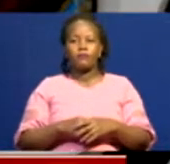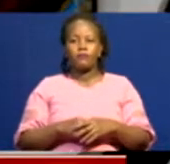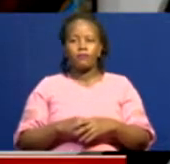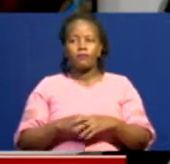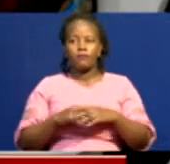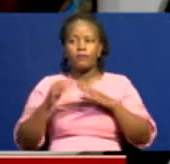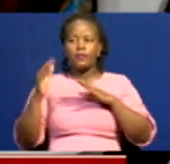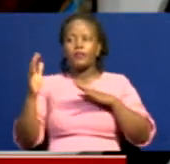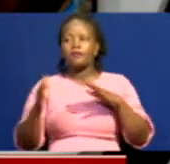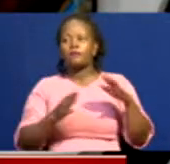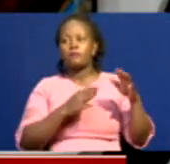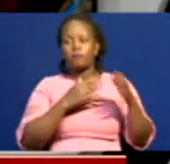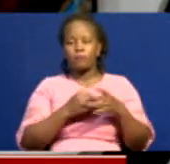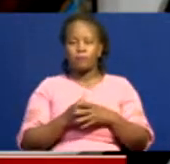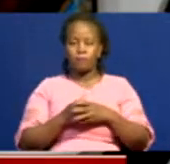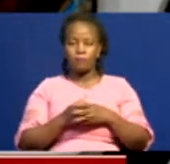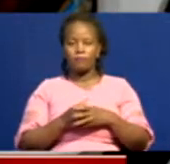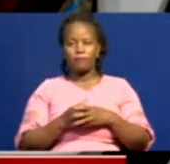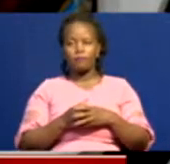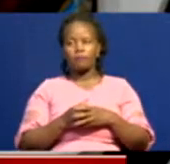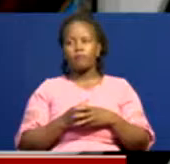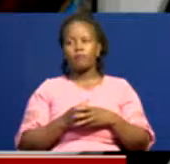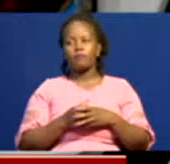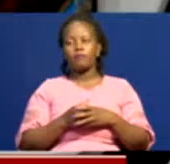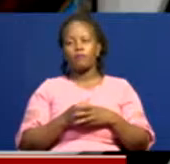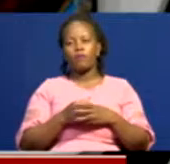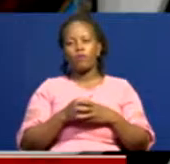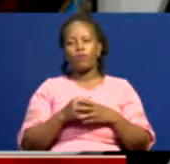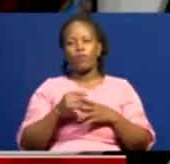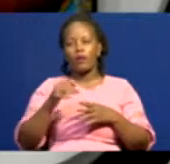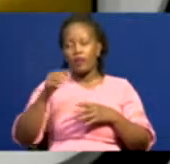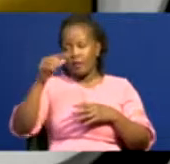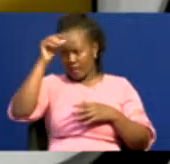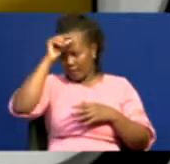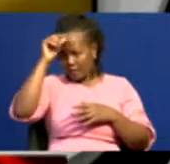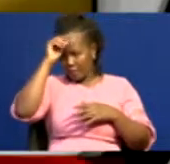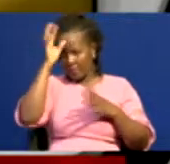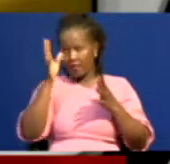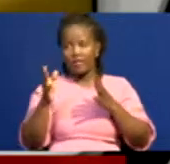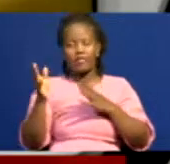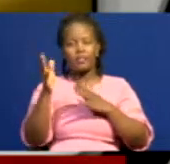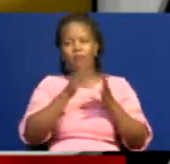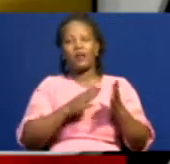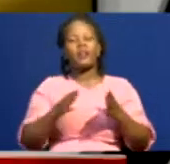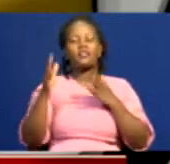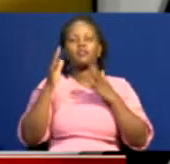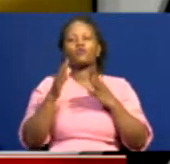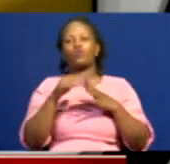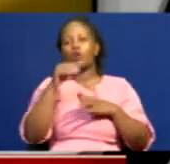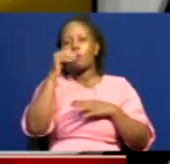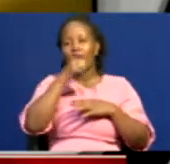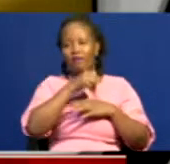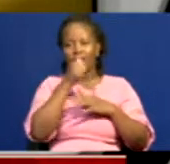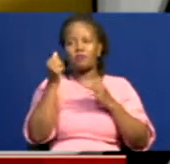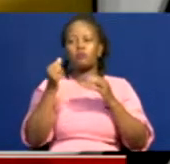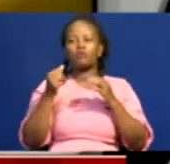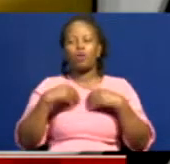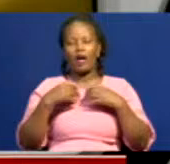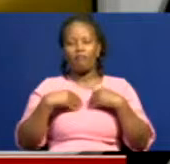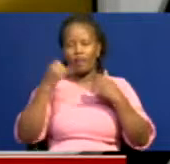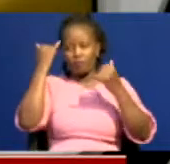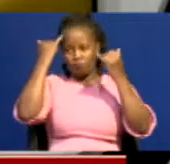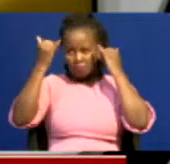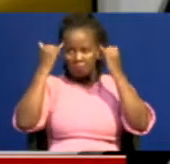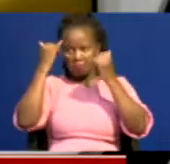On to Alana Oko's report of thinking up new things, and the government is accelerating the commercialization of research and innovation in the